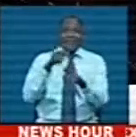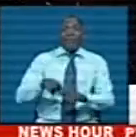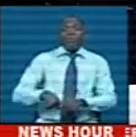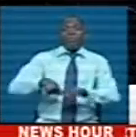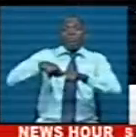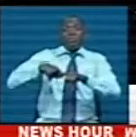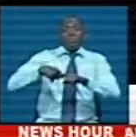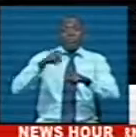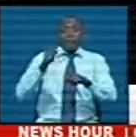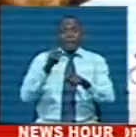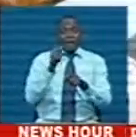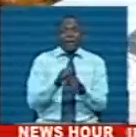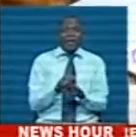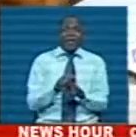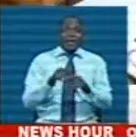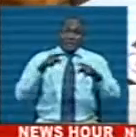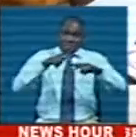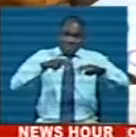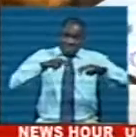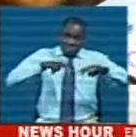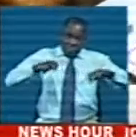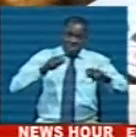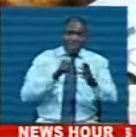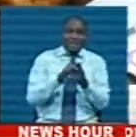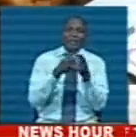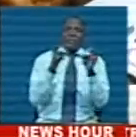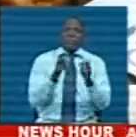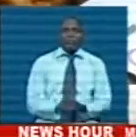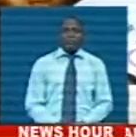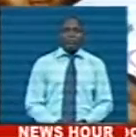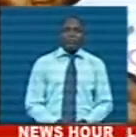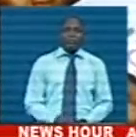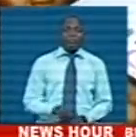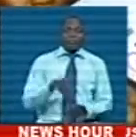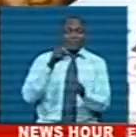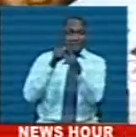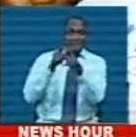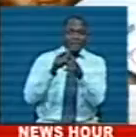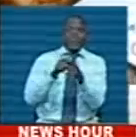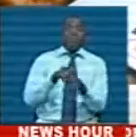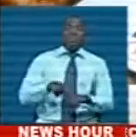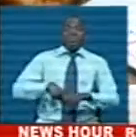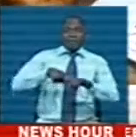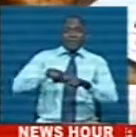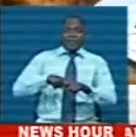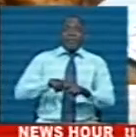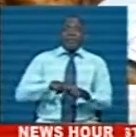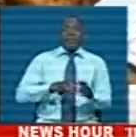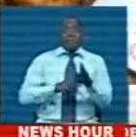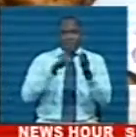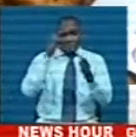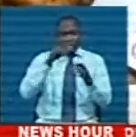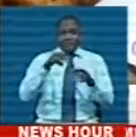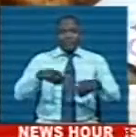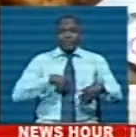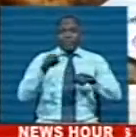suspension follows preliminary investigations into the case. Mr. Agyeman, the suspended Deputy Minister for Youth and